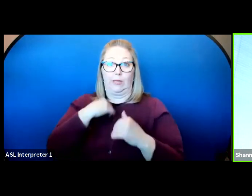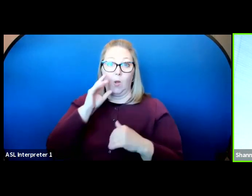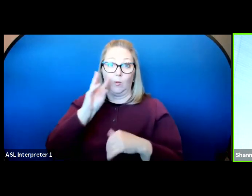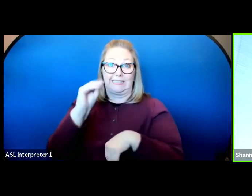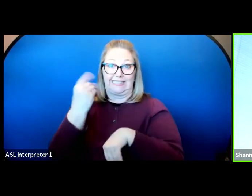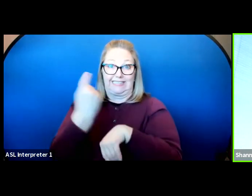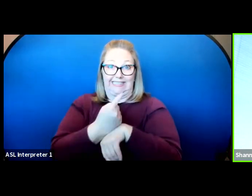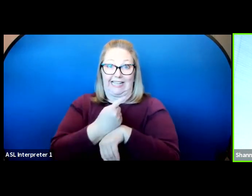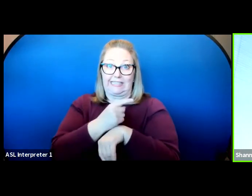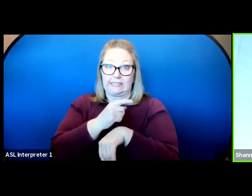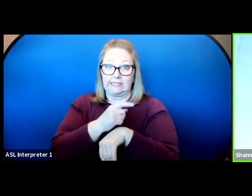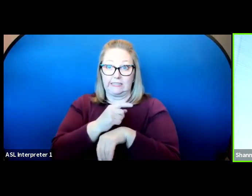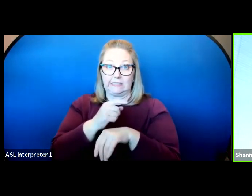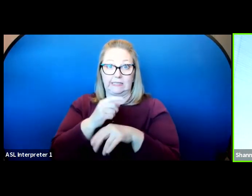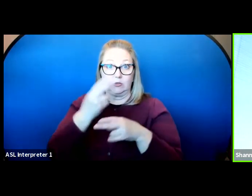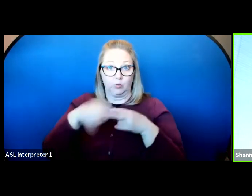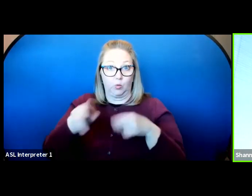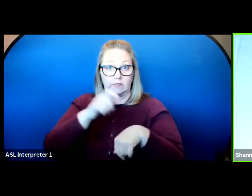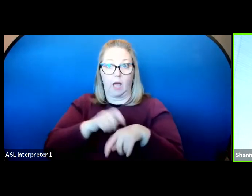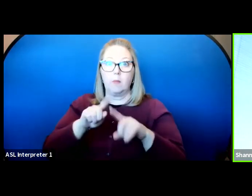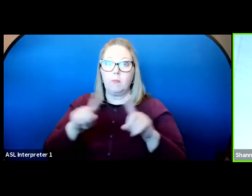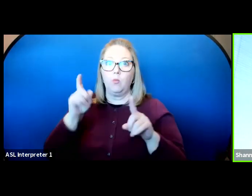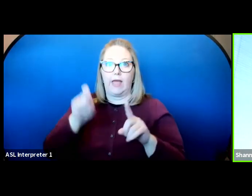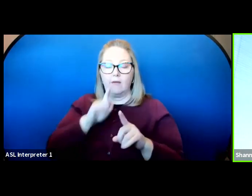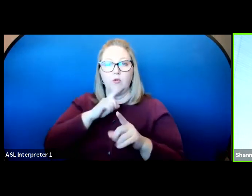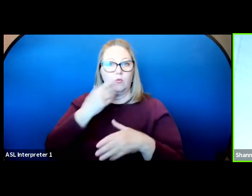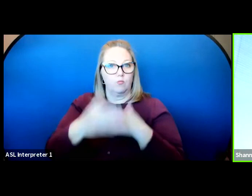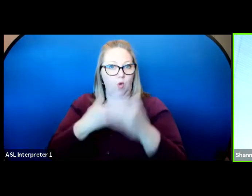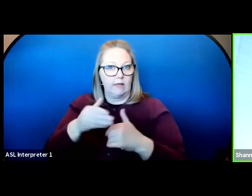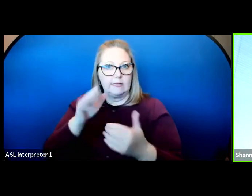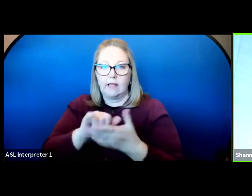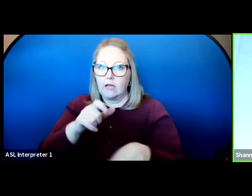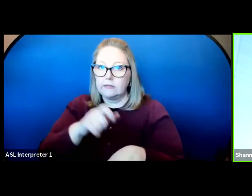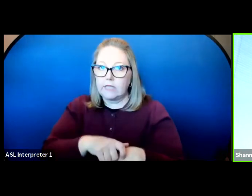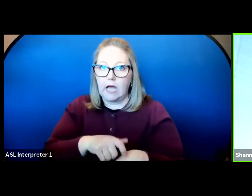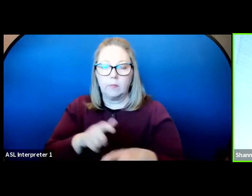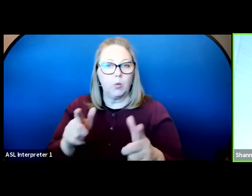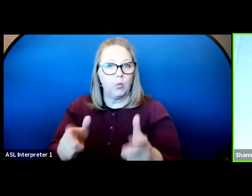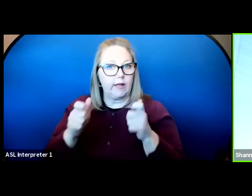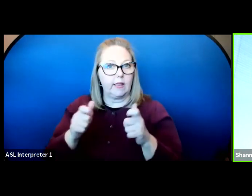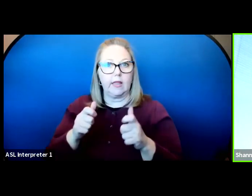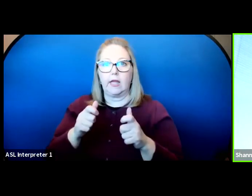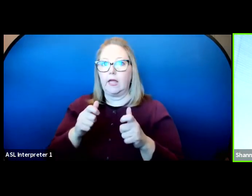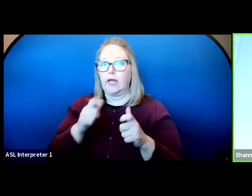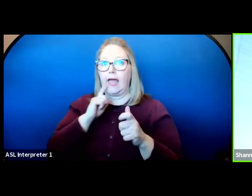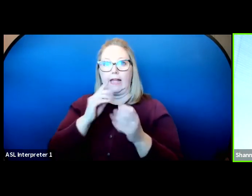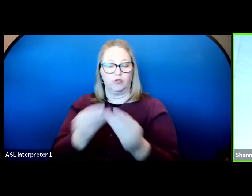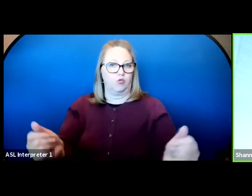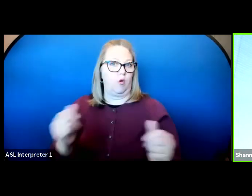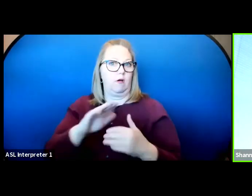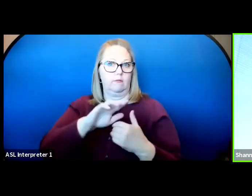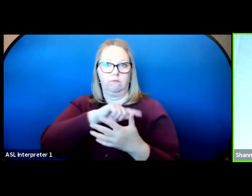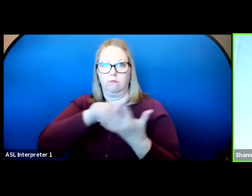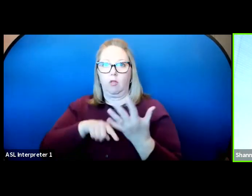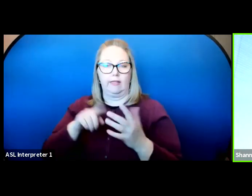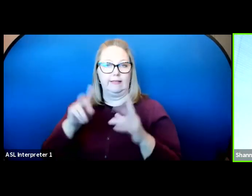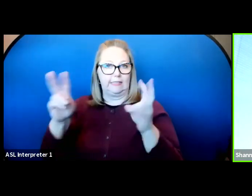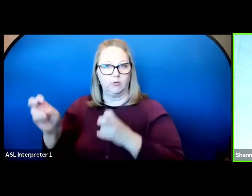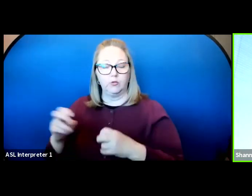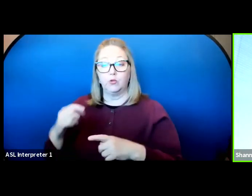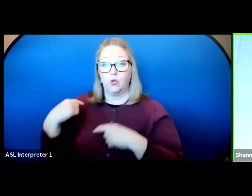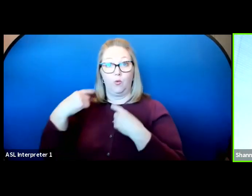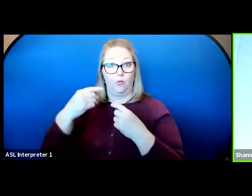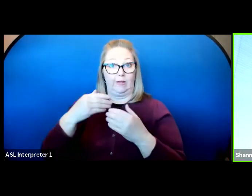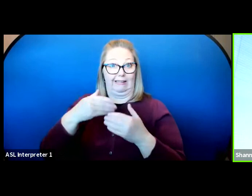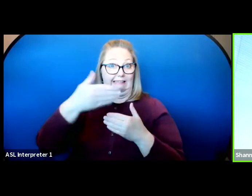have to be effective and efficient in how we process that time and how we work through these issues. So over the next 60